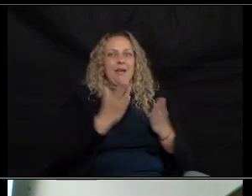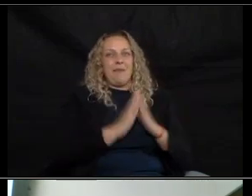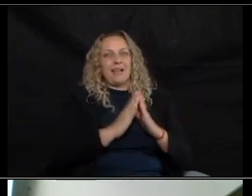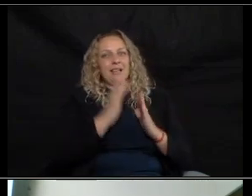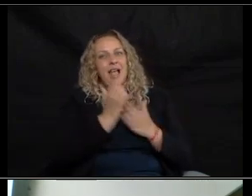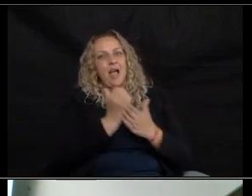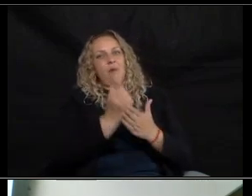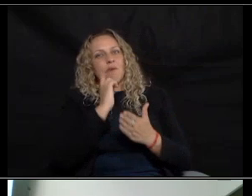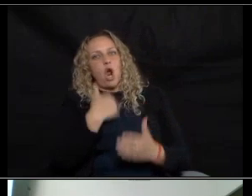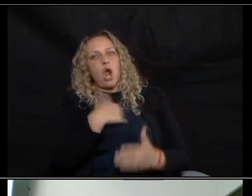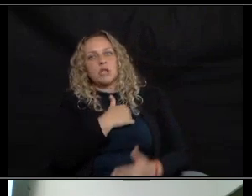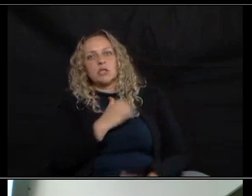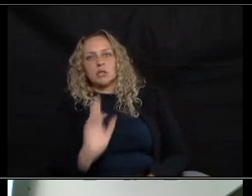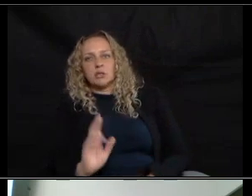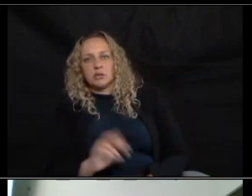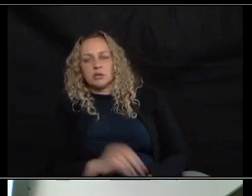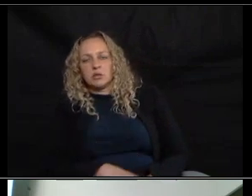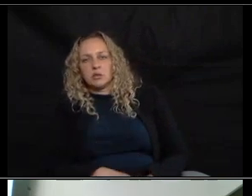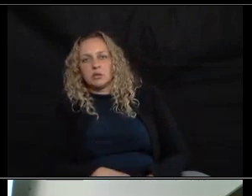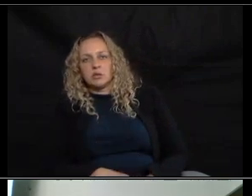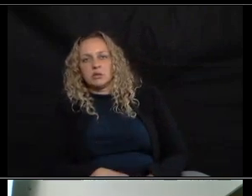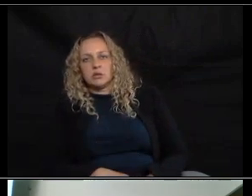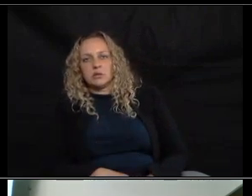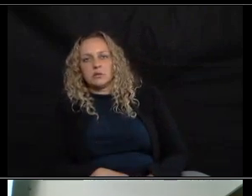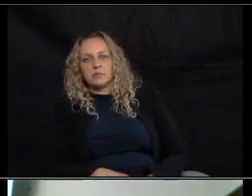for help for us.